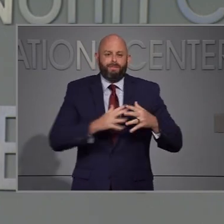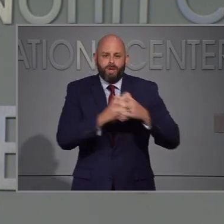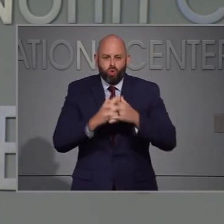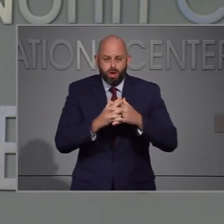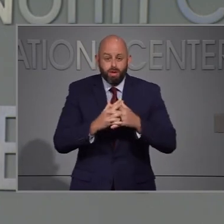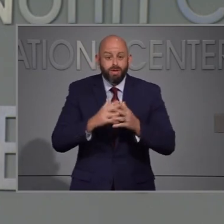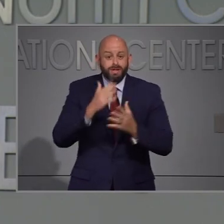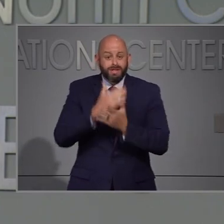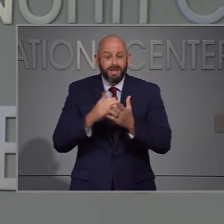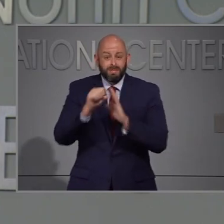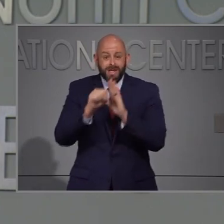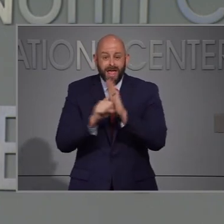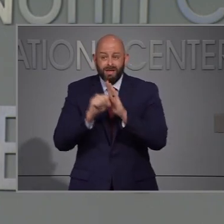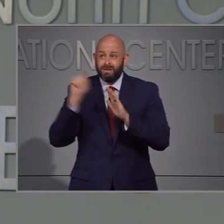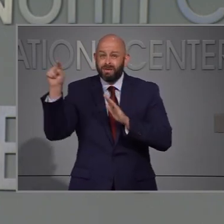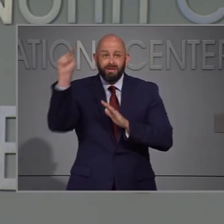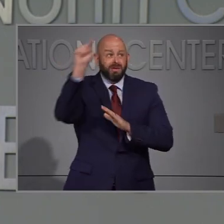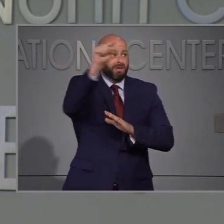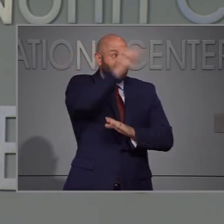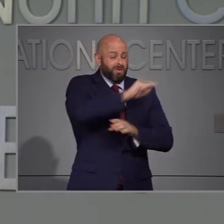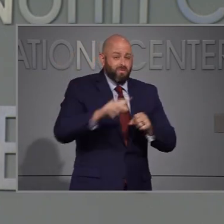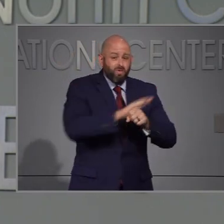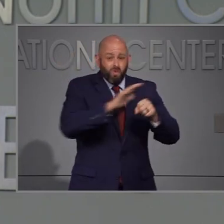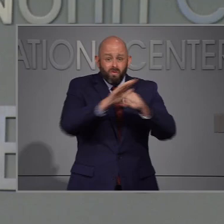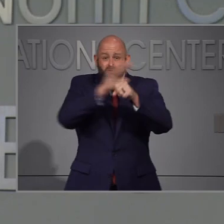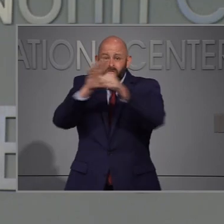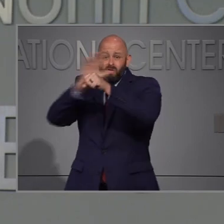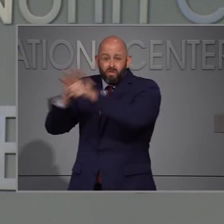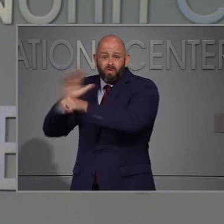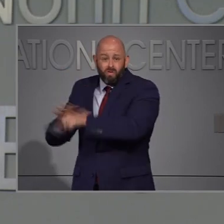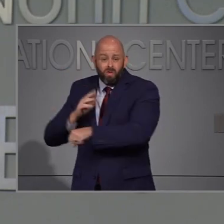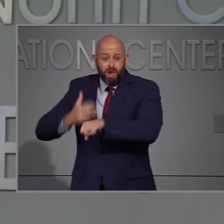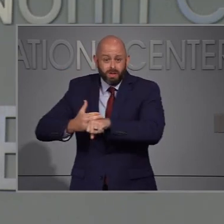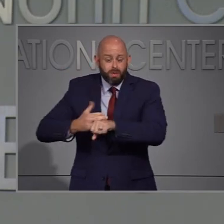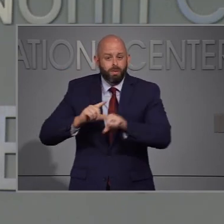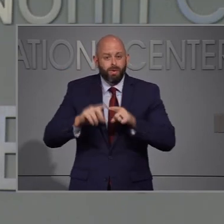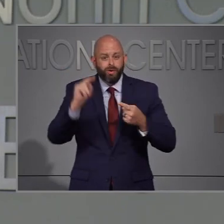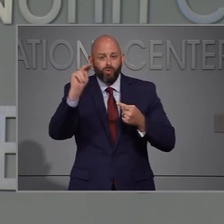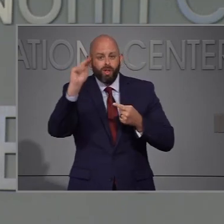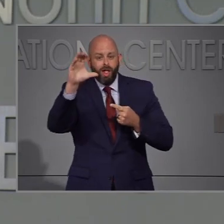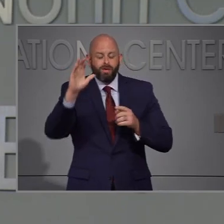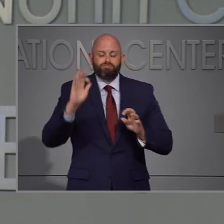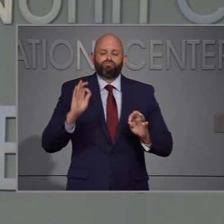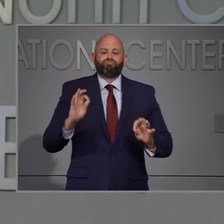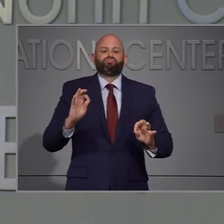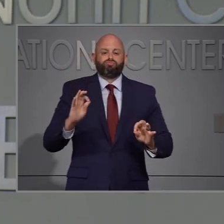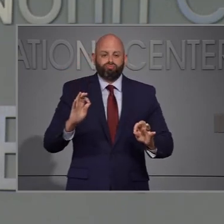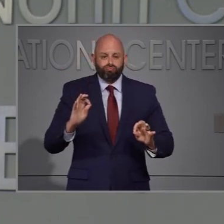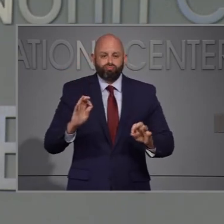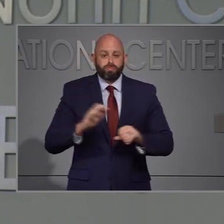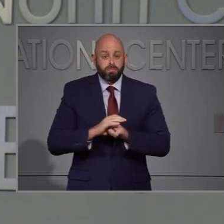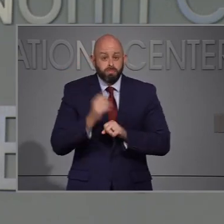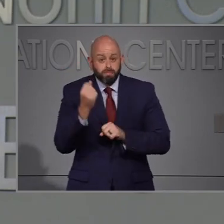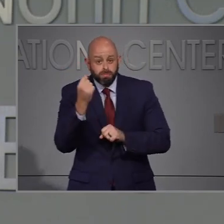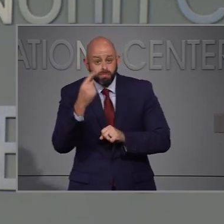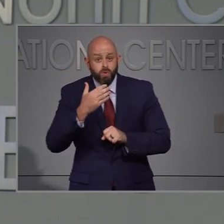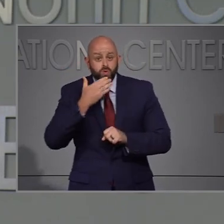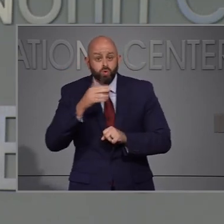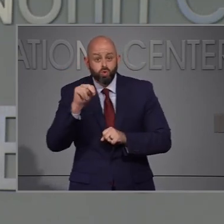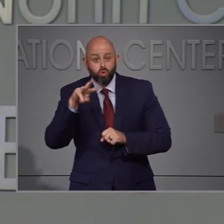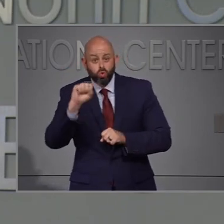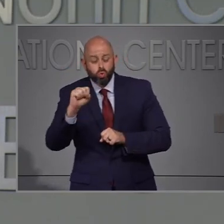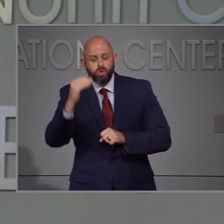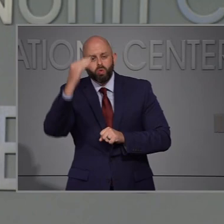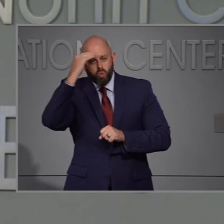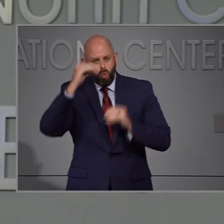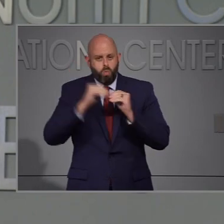are seeing their hospitals fill up. But the good news is we now know more about how to slow the spread and how to